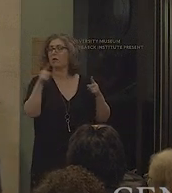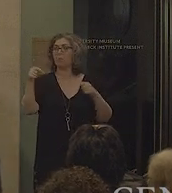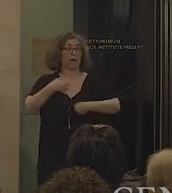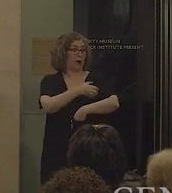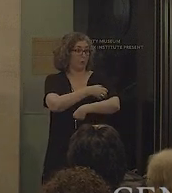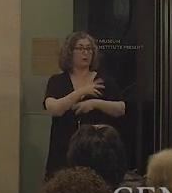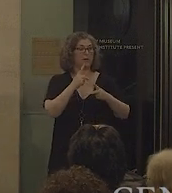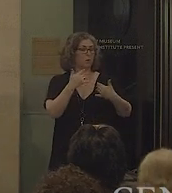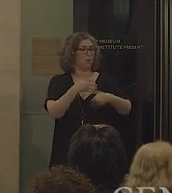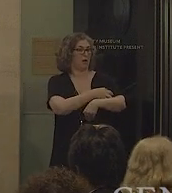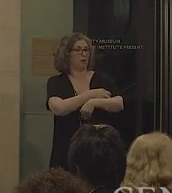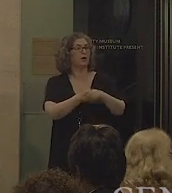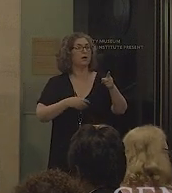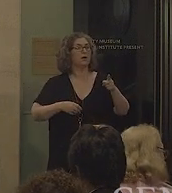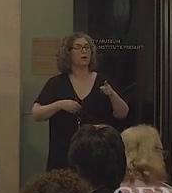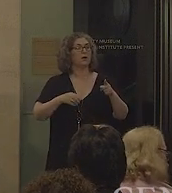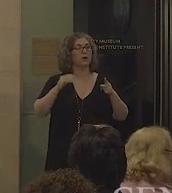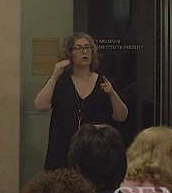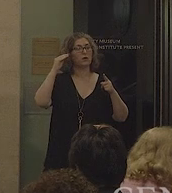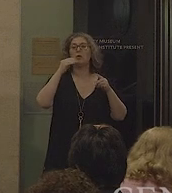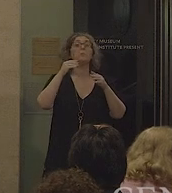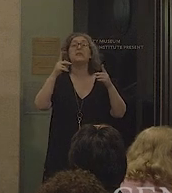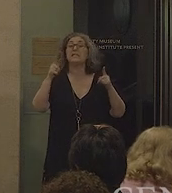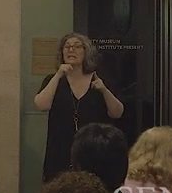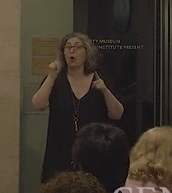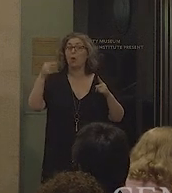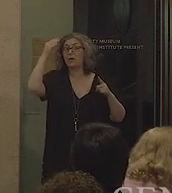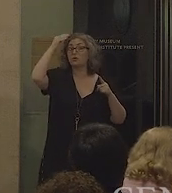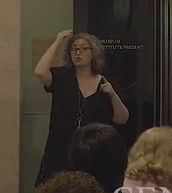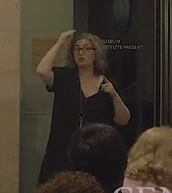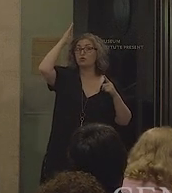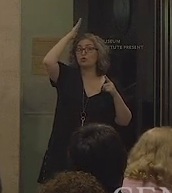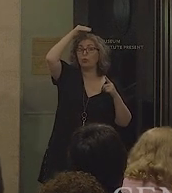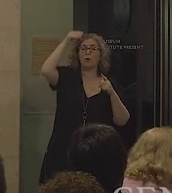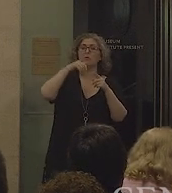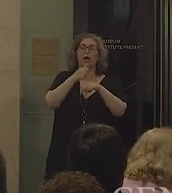Powers. People do it for power, says the young. Say that again?